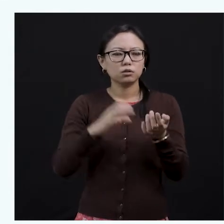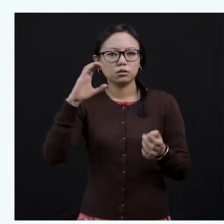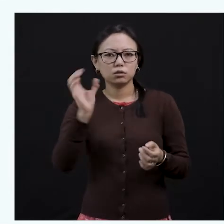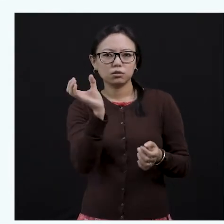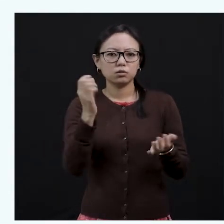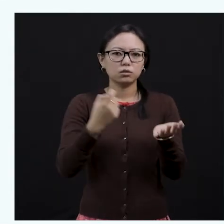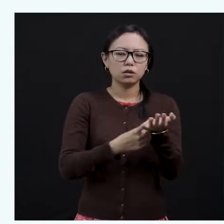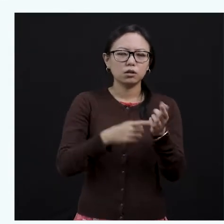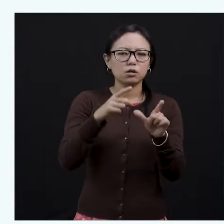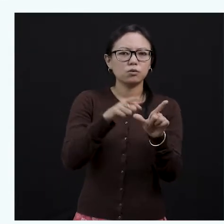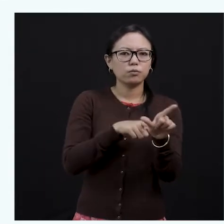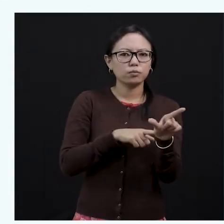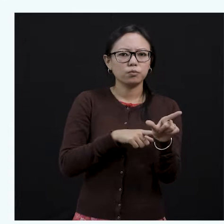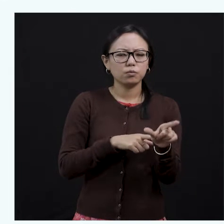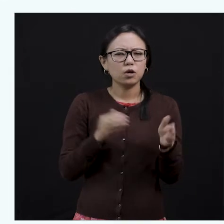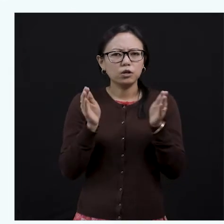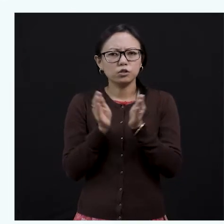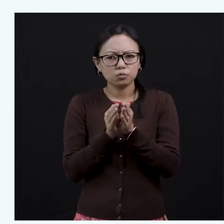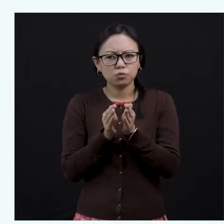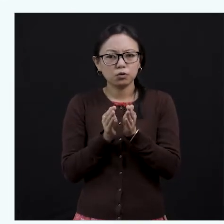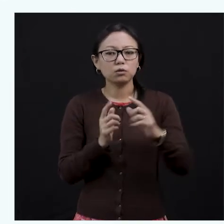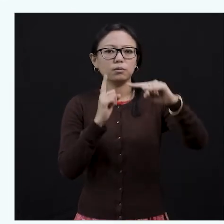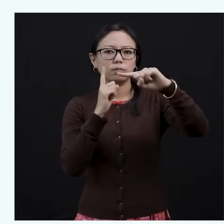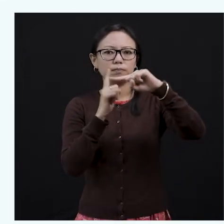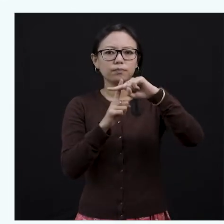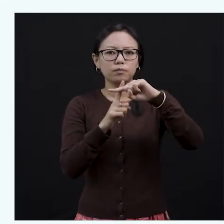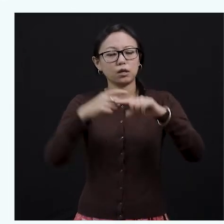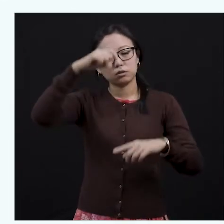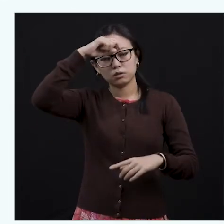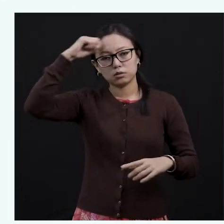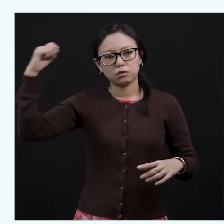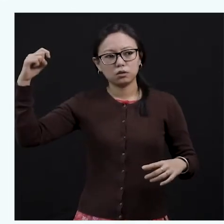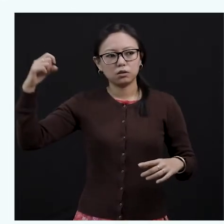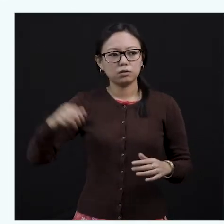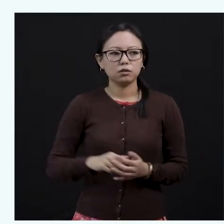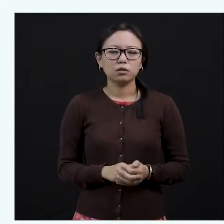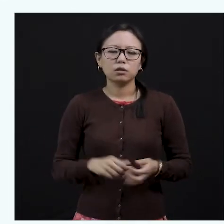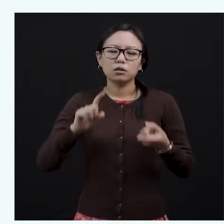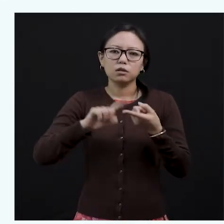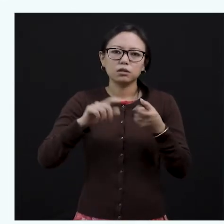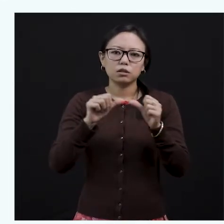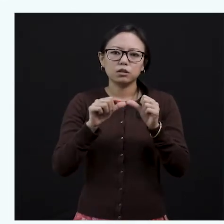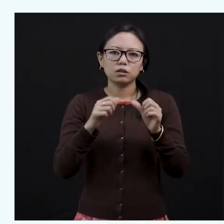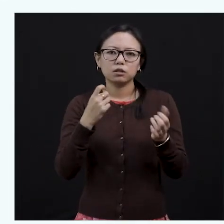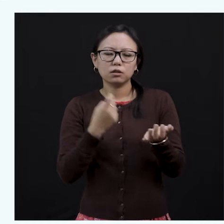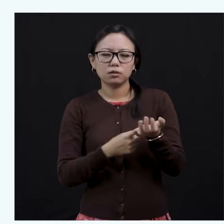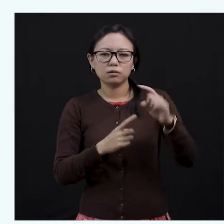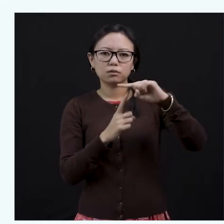because there is water, and Earth is the only planet where human beings live. Also, it is said that in